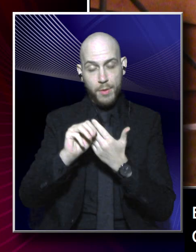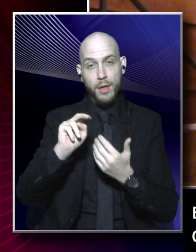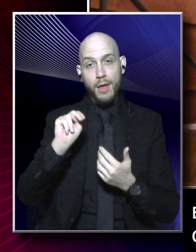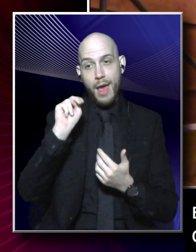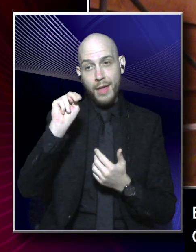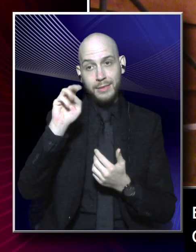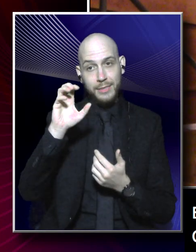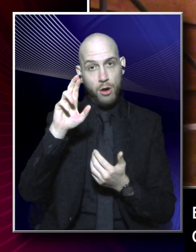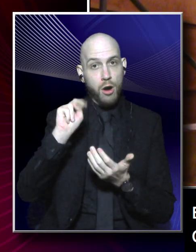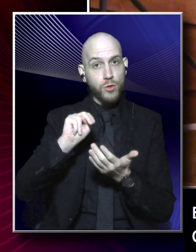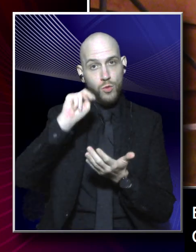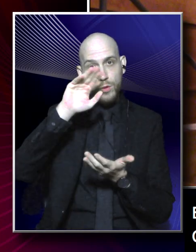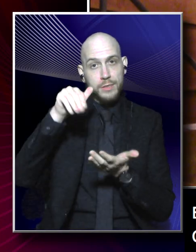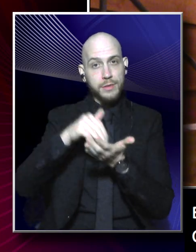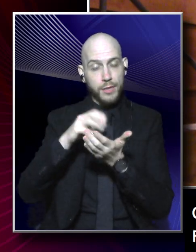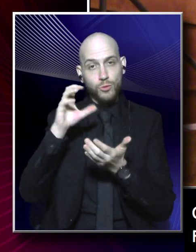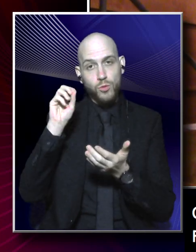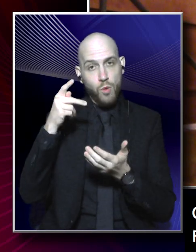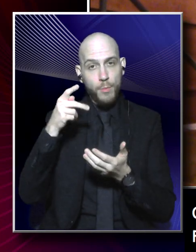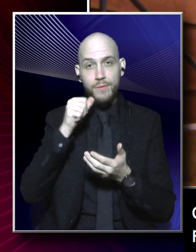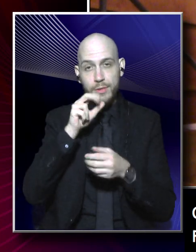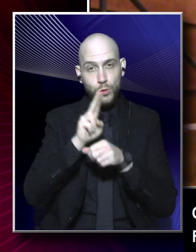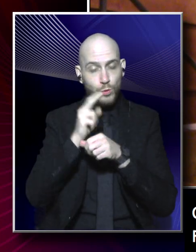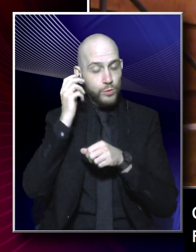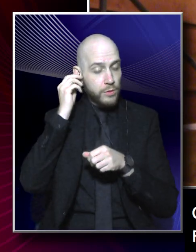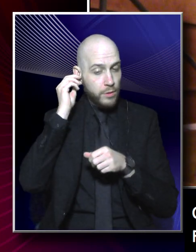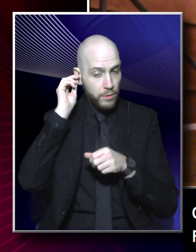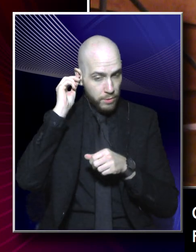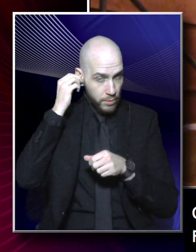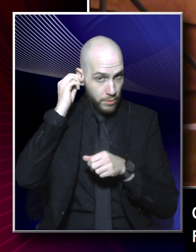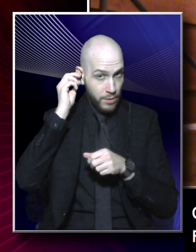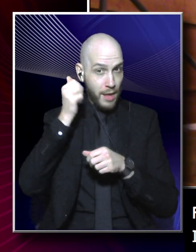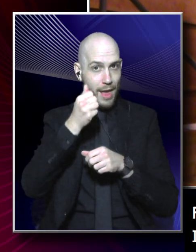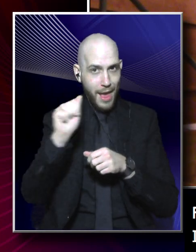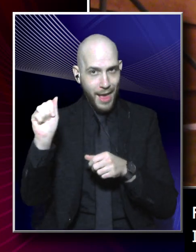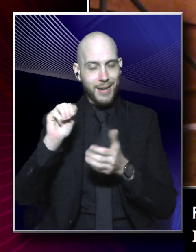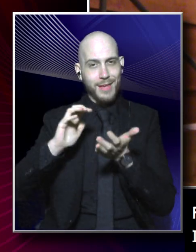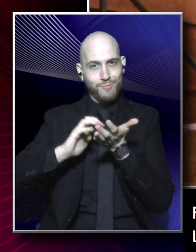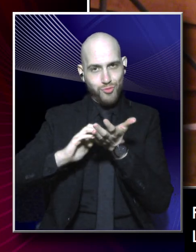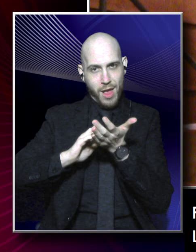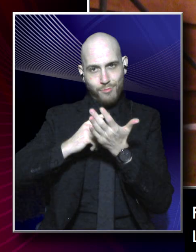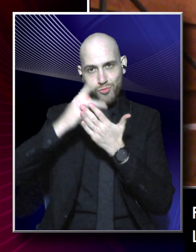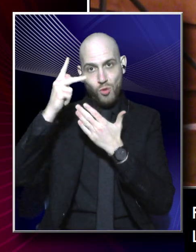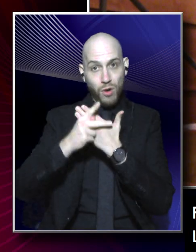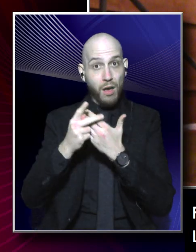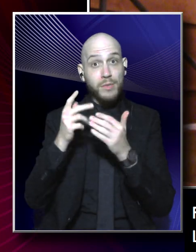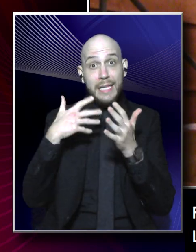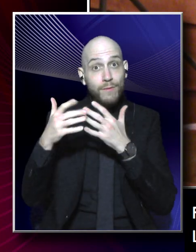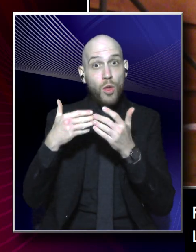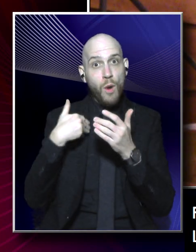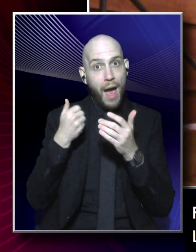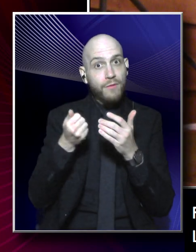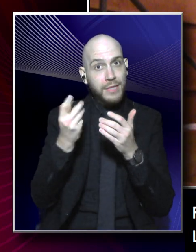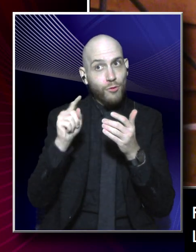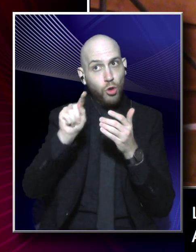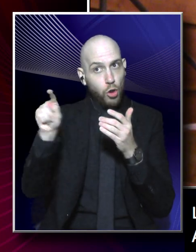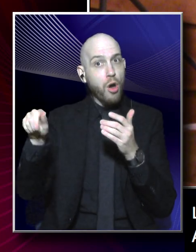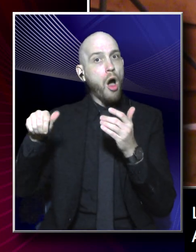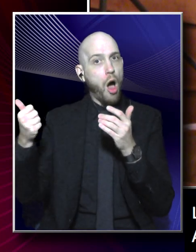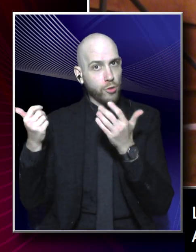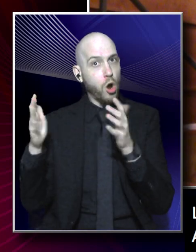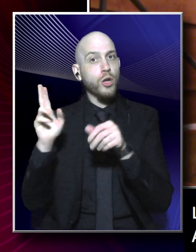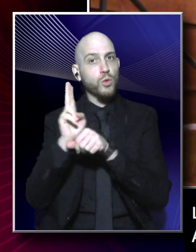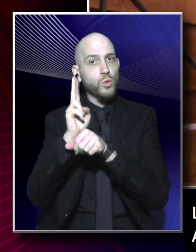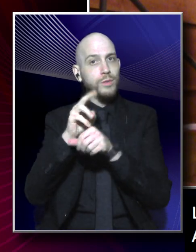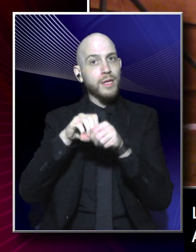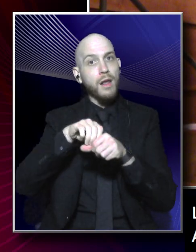formal curriculum for helping children learn Braille literacy despite several known programs existing that are utilized in other cooperatives. Additionally, we are